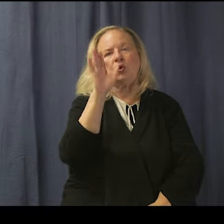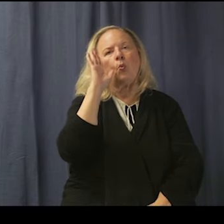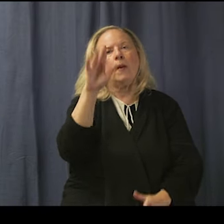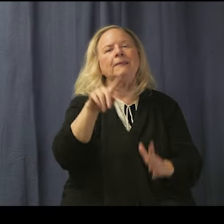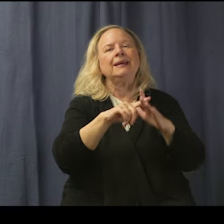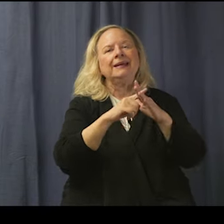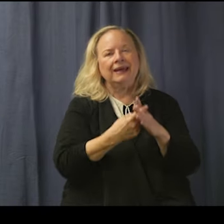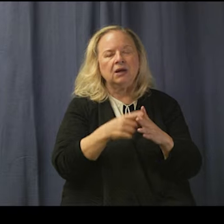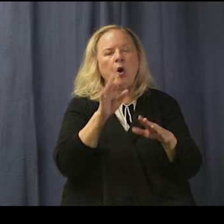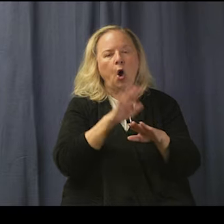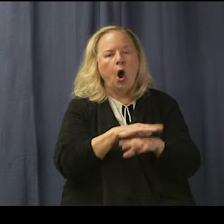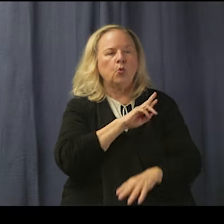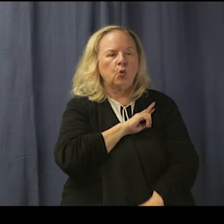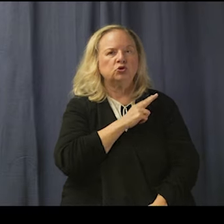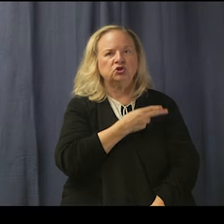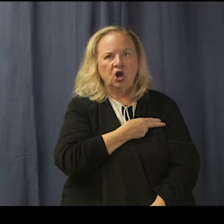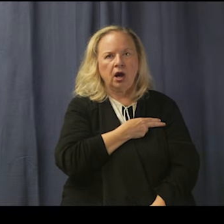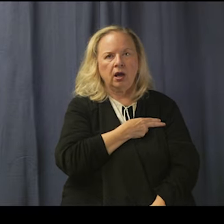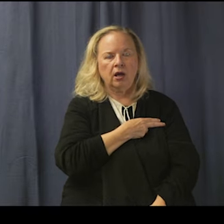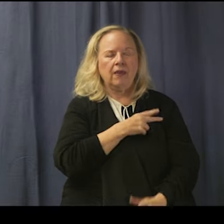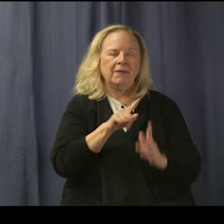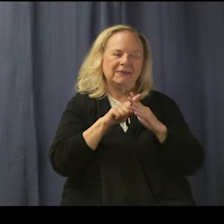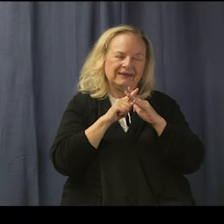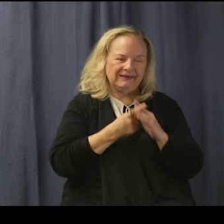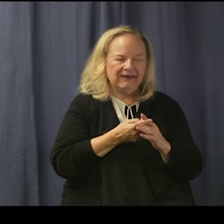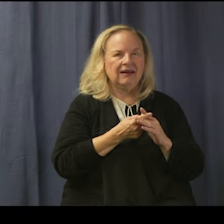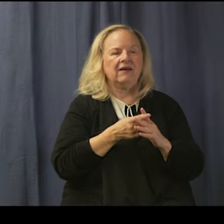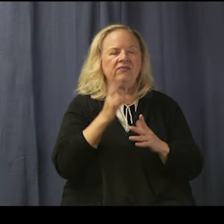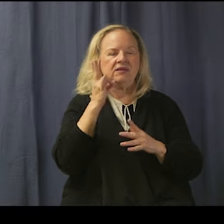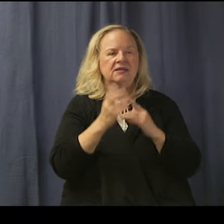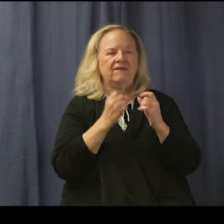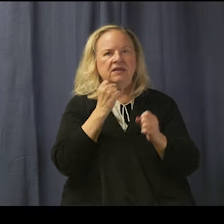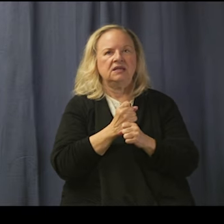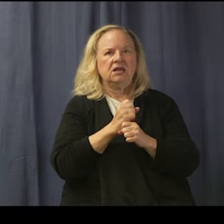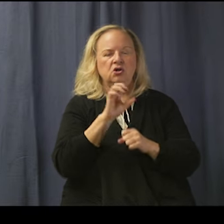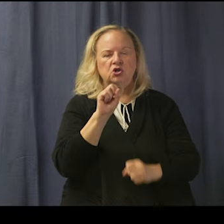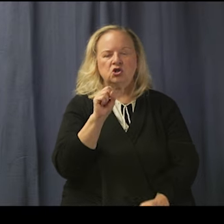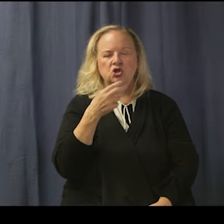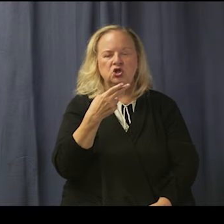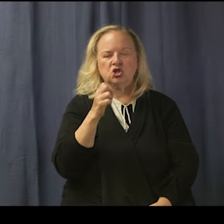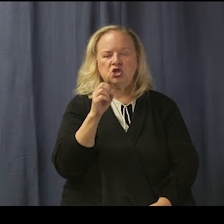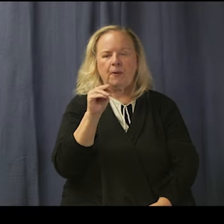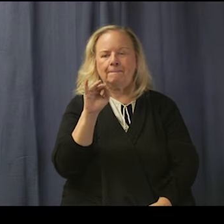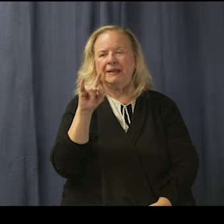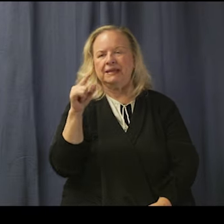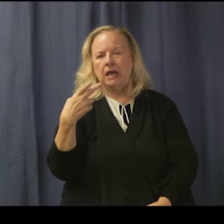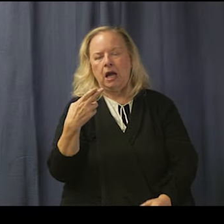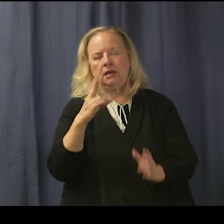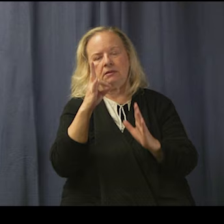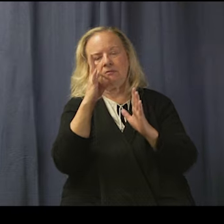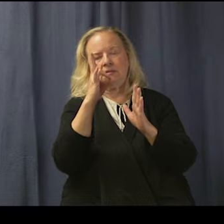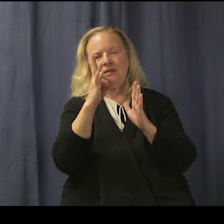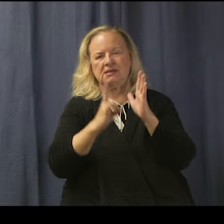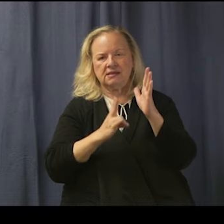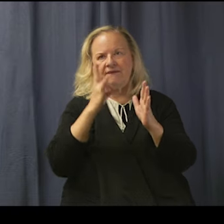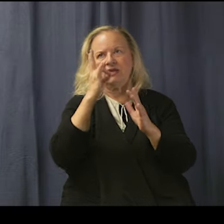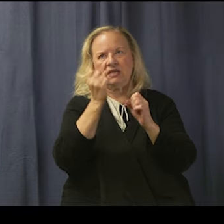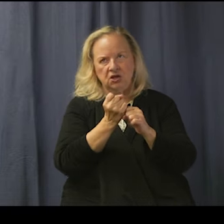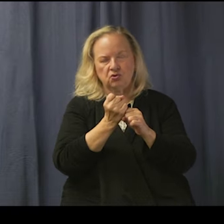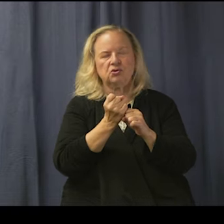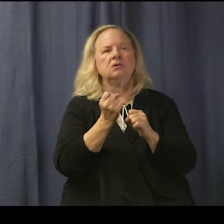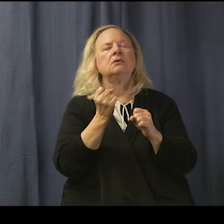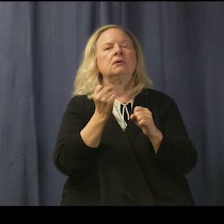on Rosh Hashanah at the beginning of a seven-year Shemitah cycle. Okay?